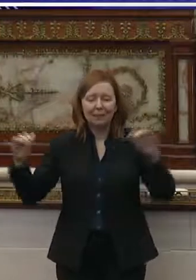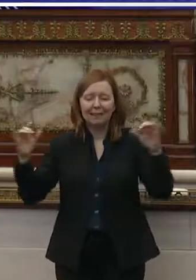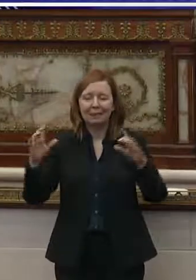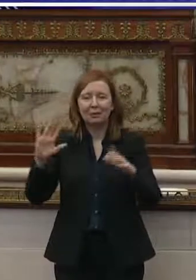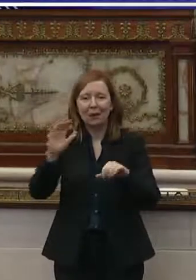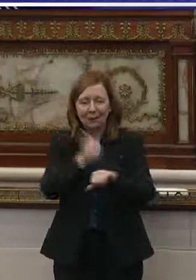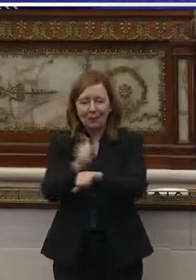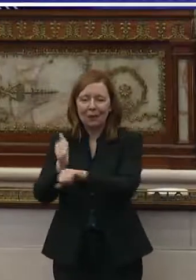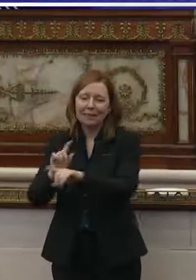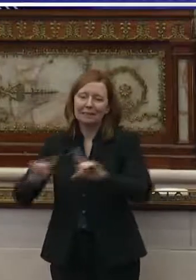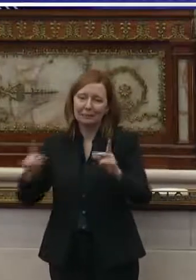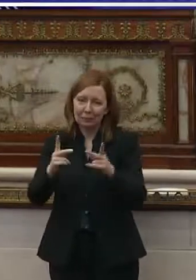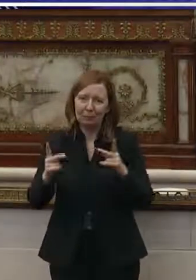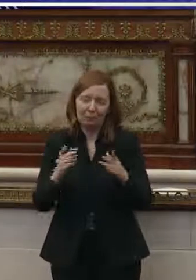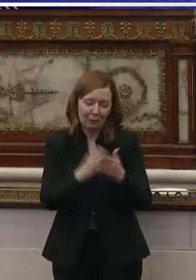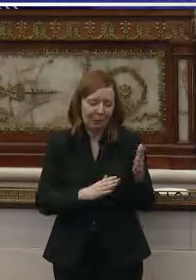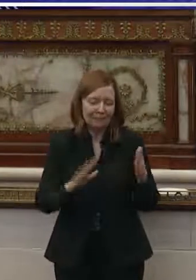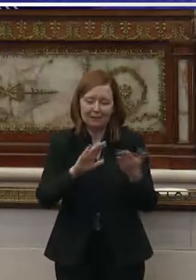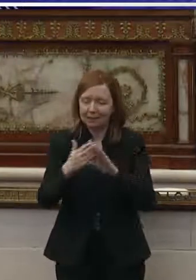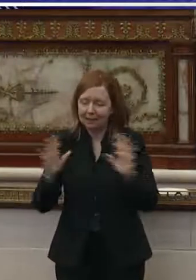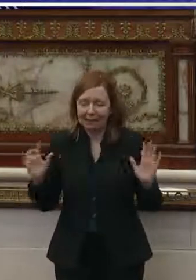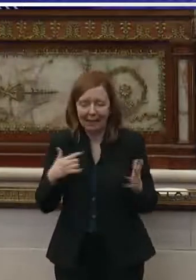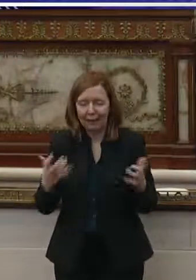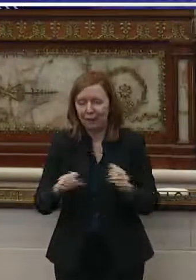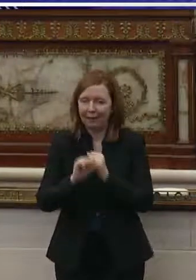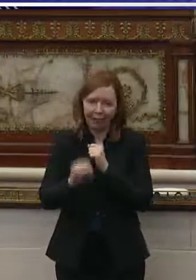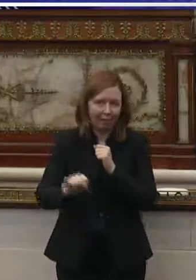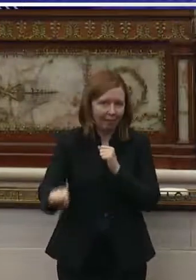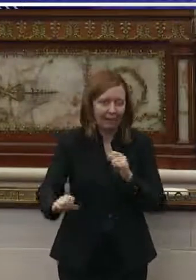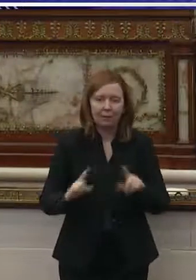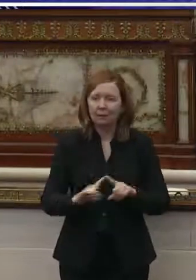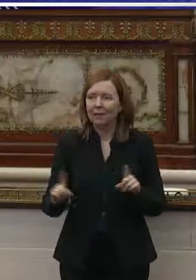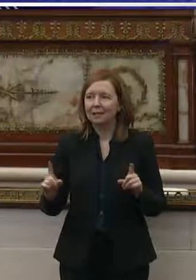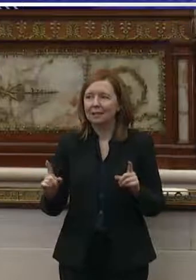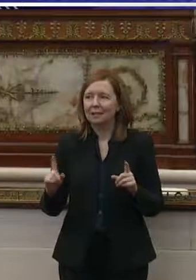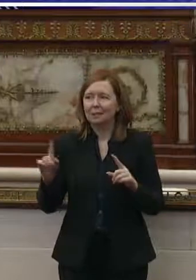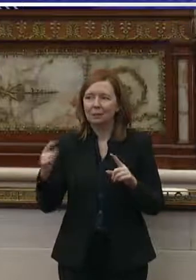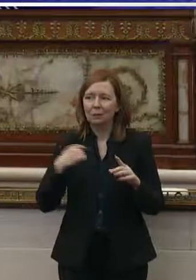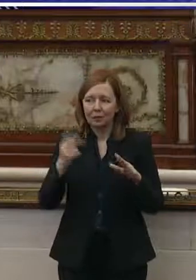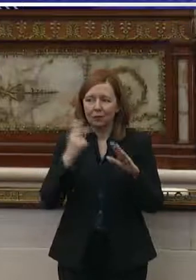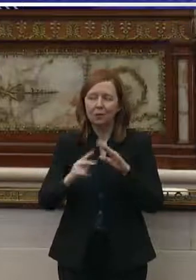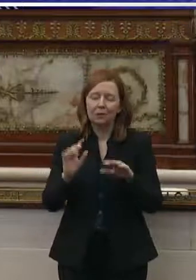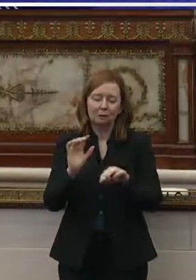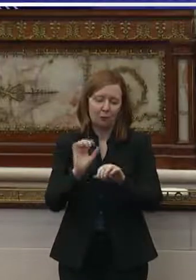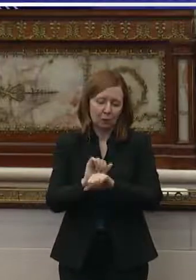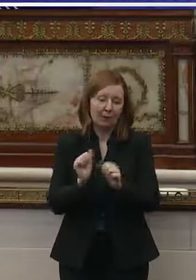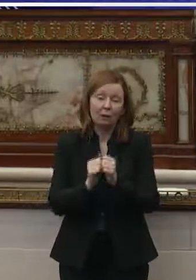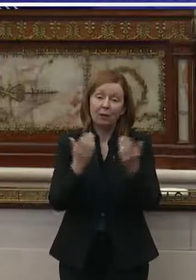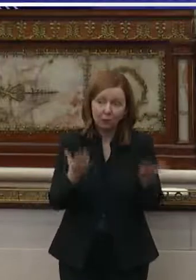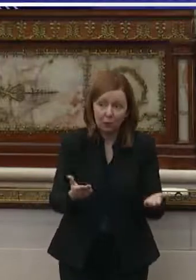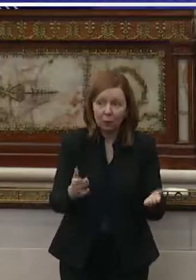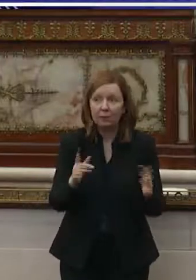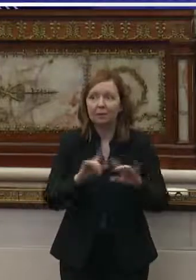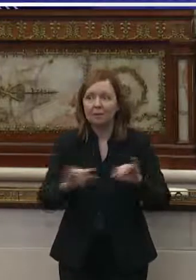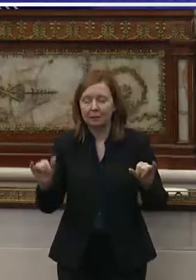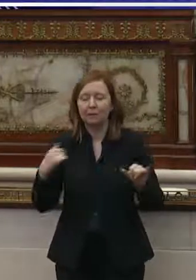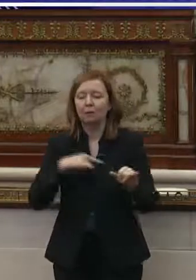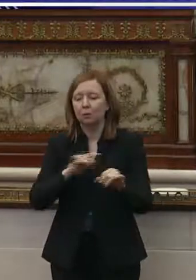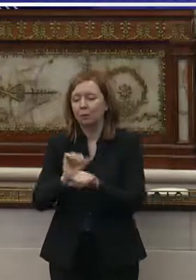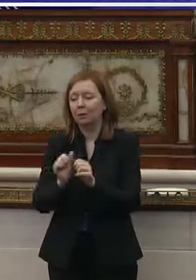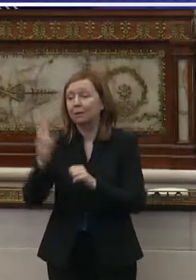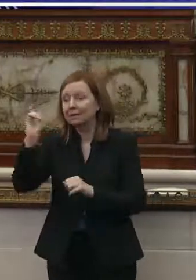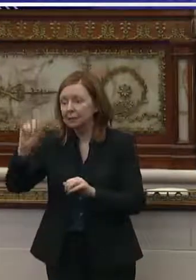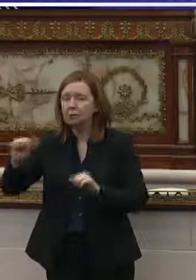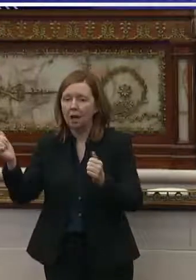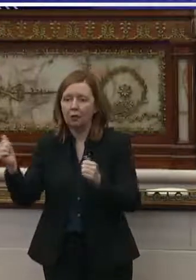cities, so I don't want to belabor the conversation, but we look forward to continuing to work with you in the same way that we're working with SEPTA and our